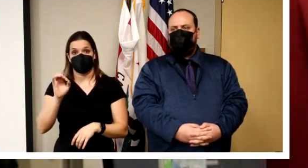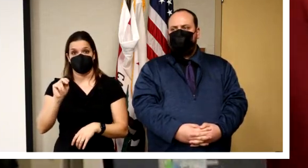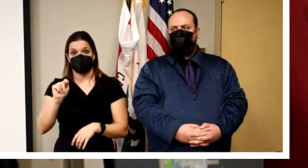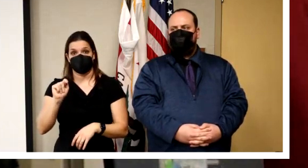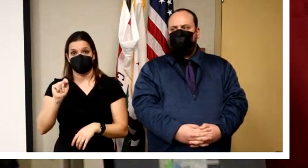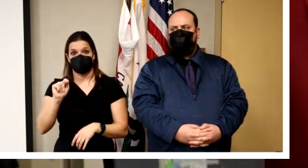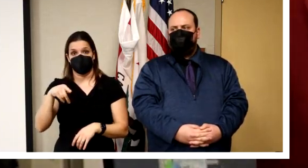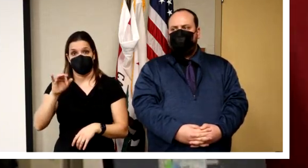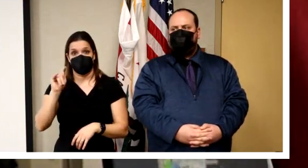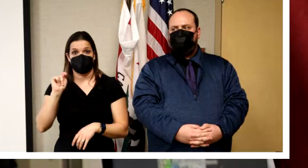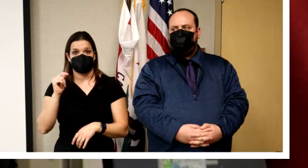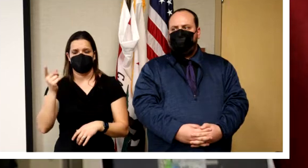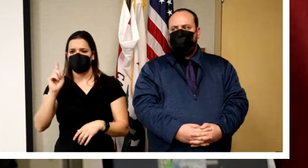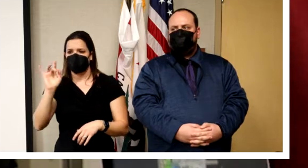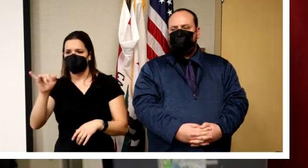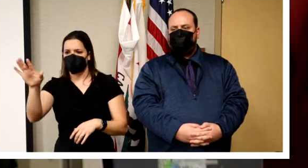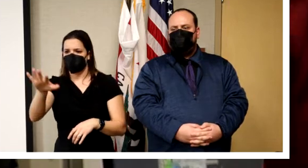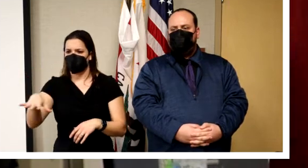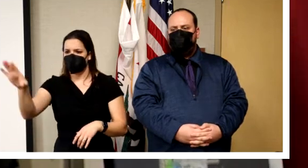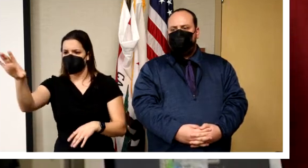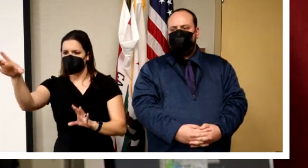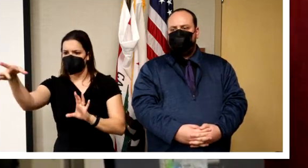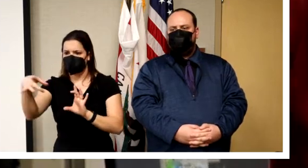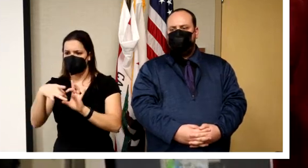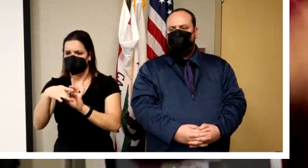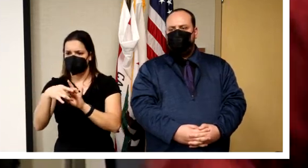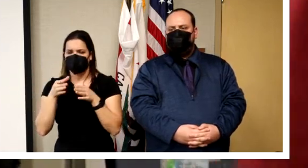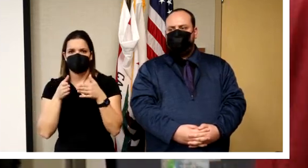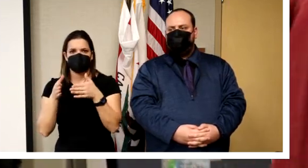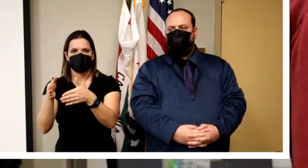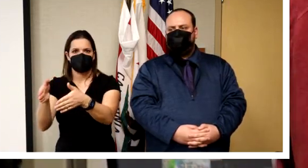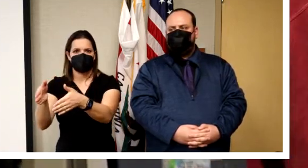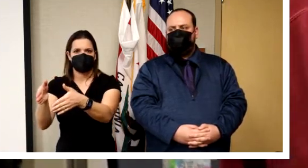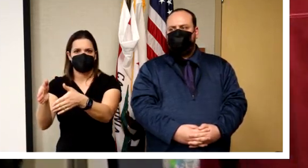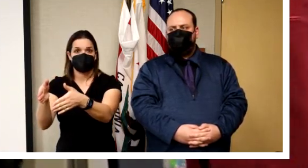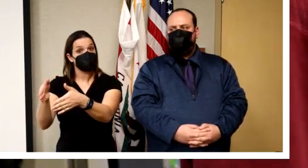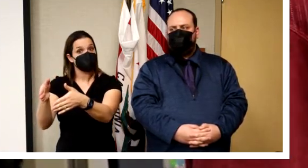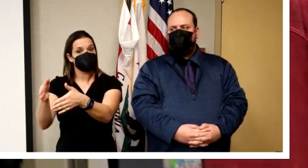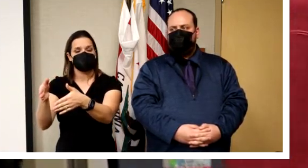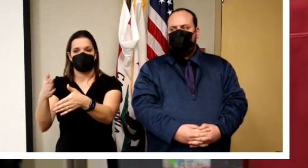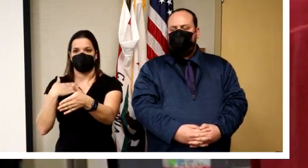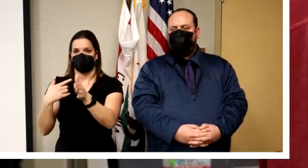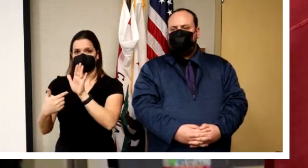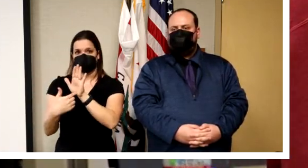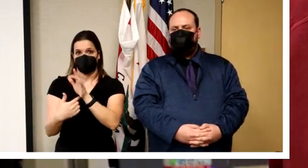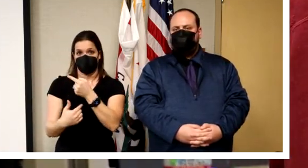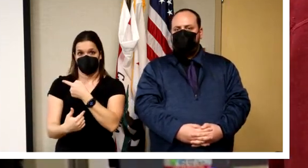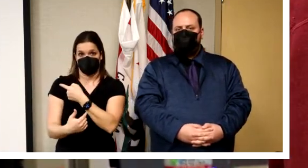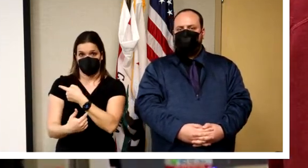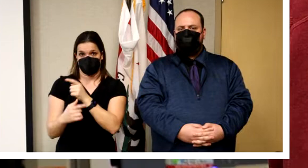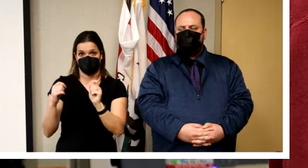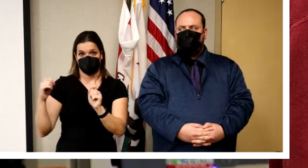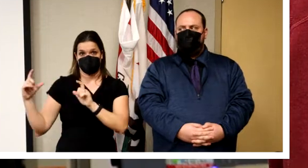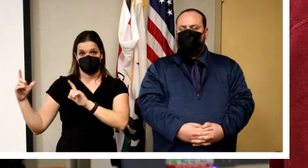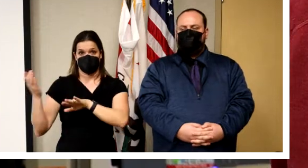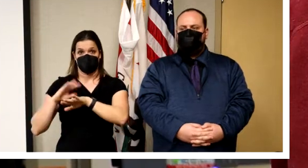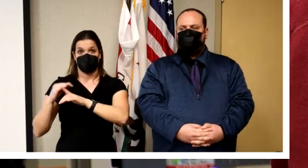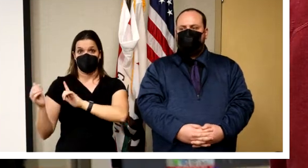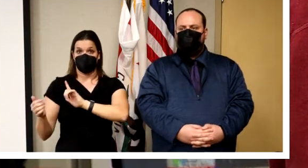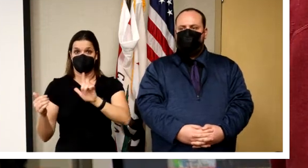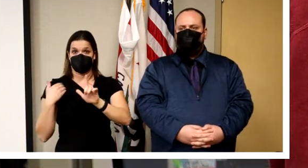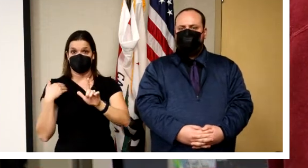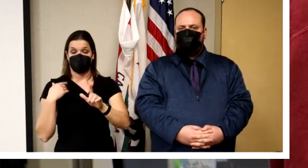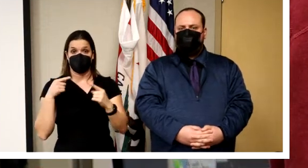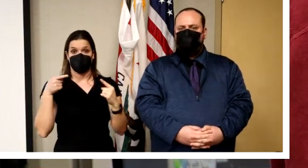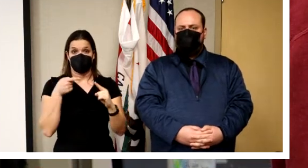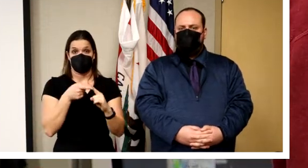look for where is that area attached to by a road. And so in my example here, on the left, you have point